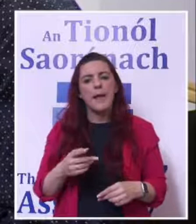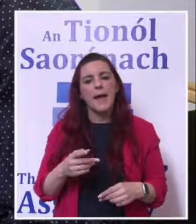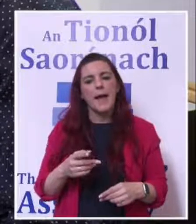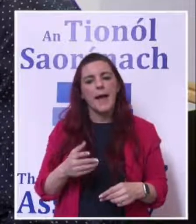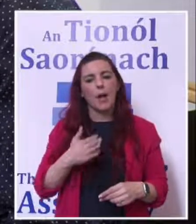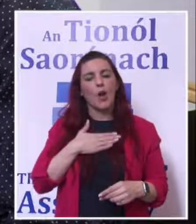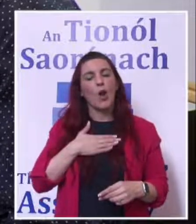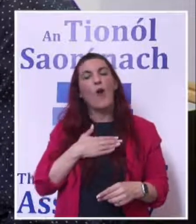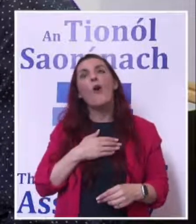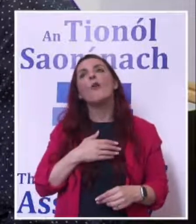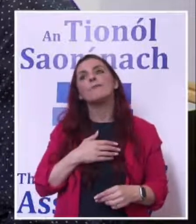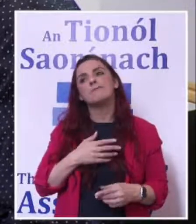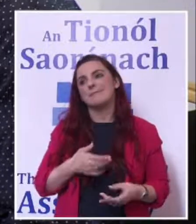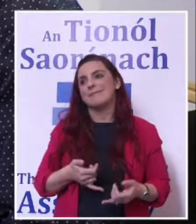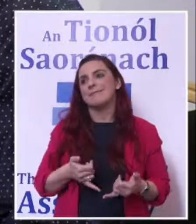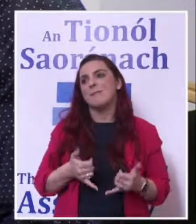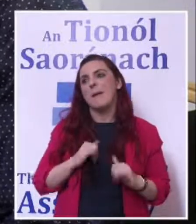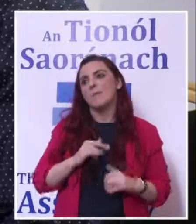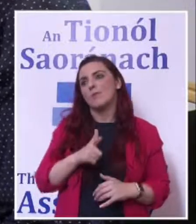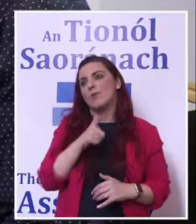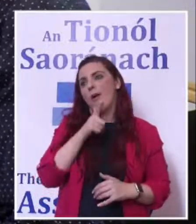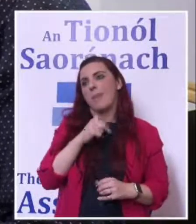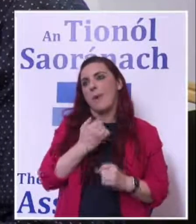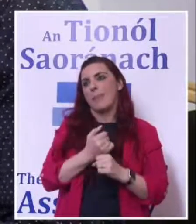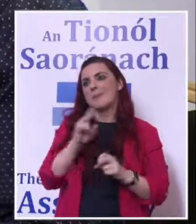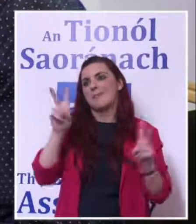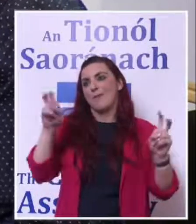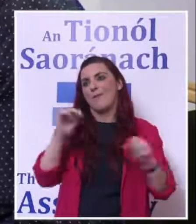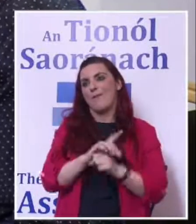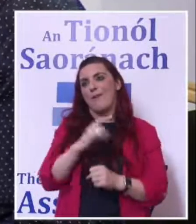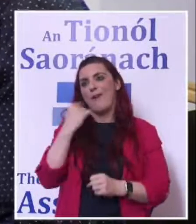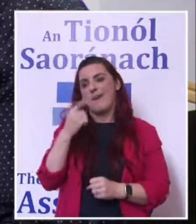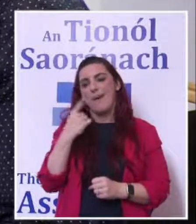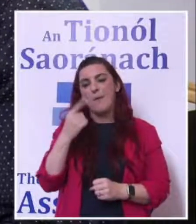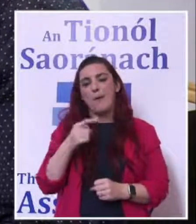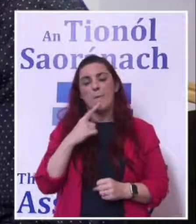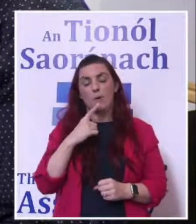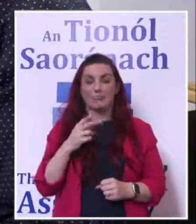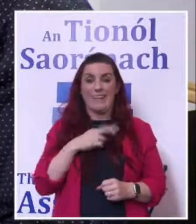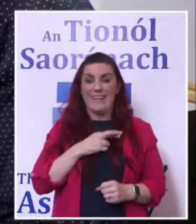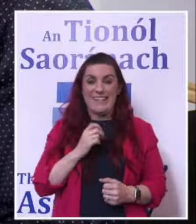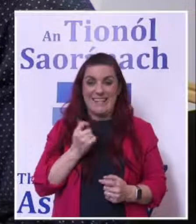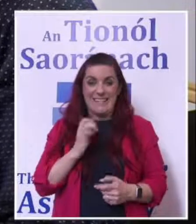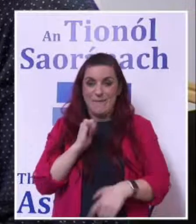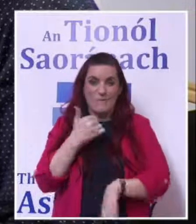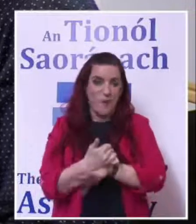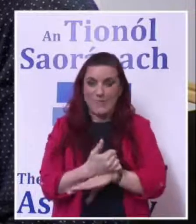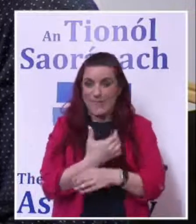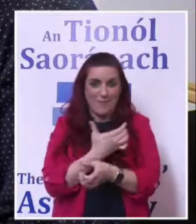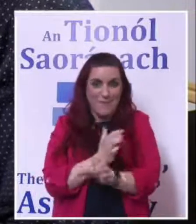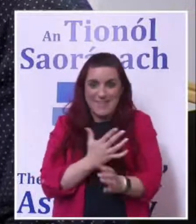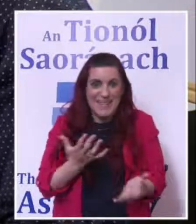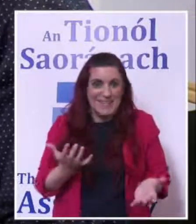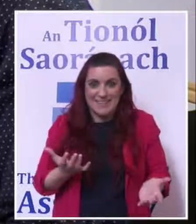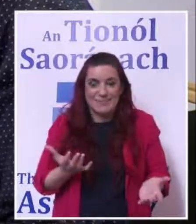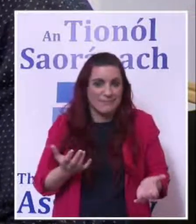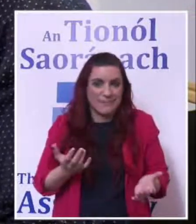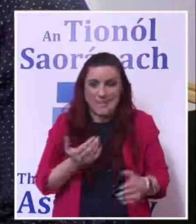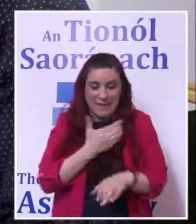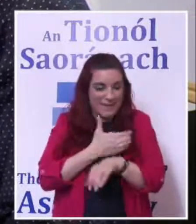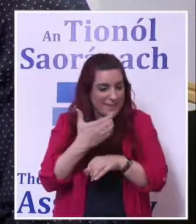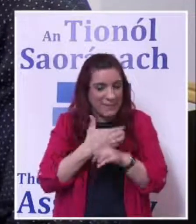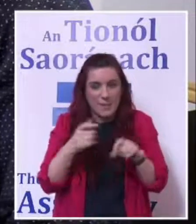nothing more than to talk for an hour on this, but literally it is since the foundation of the state and has been continuing along